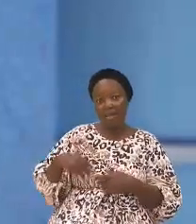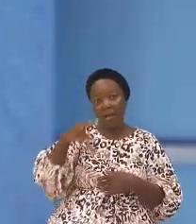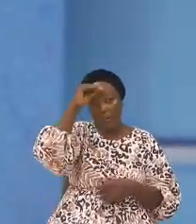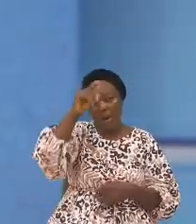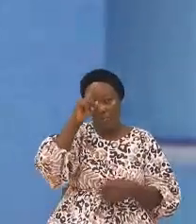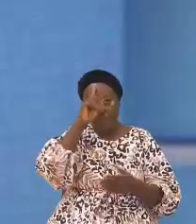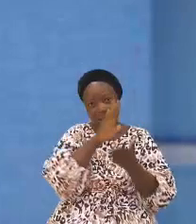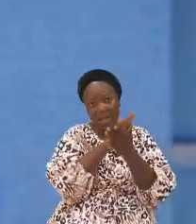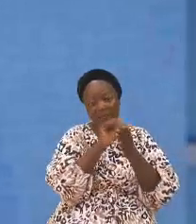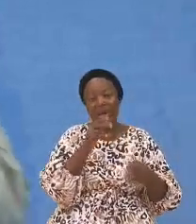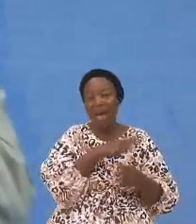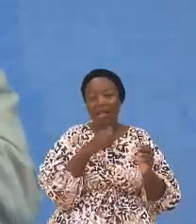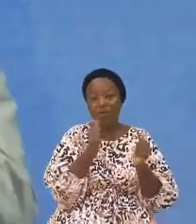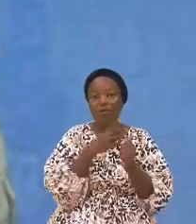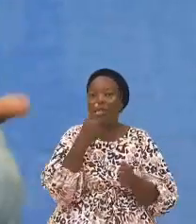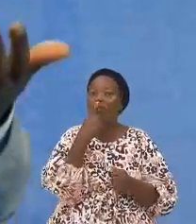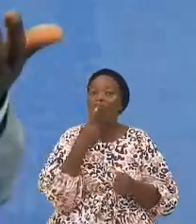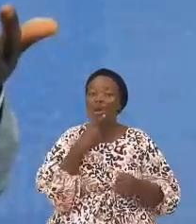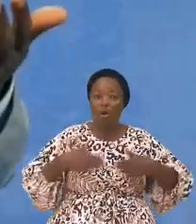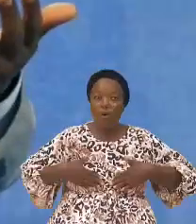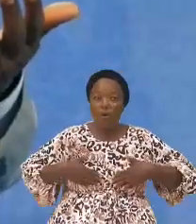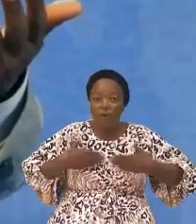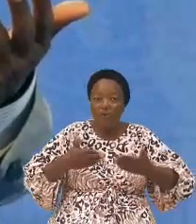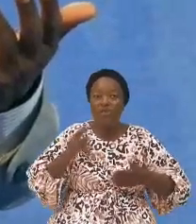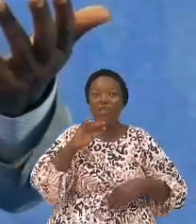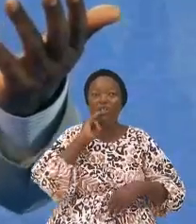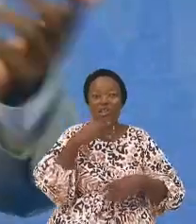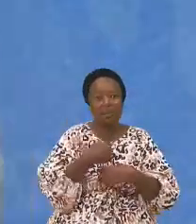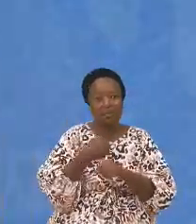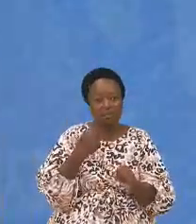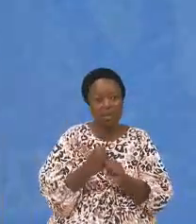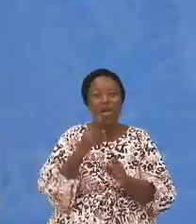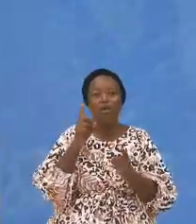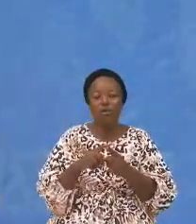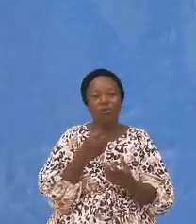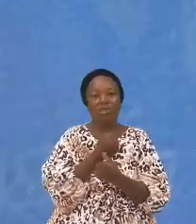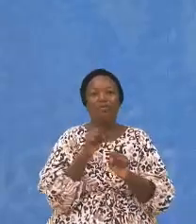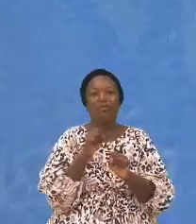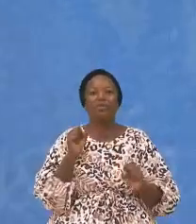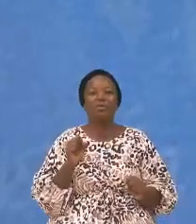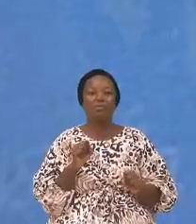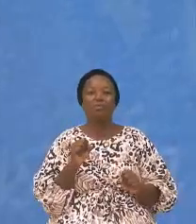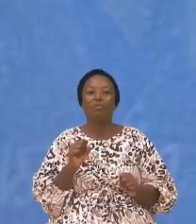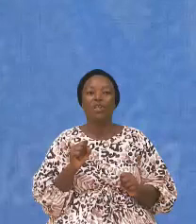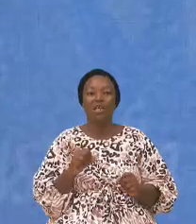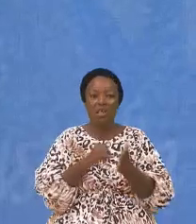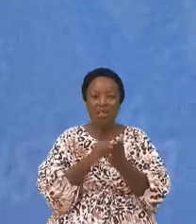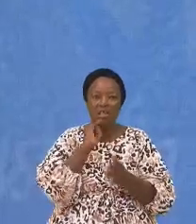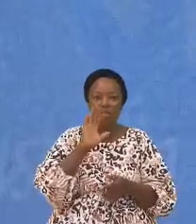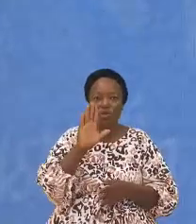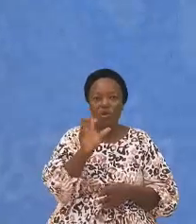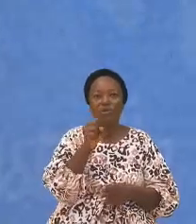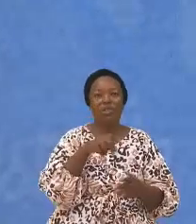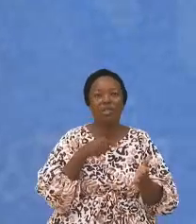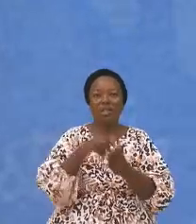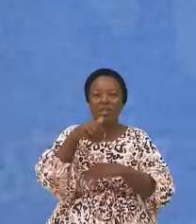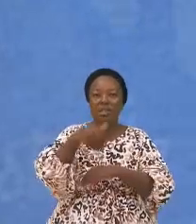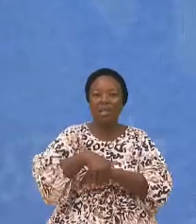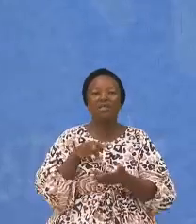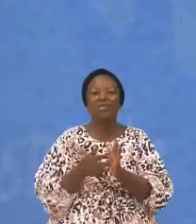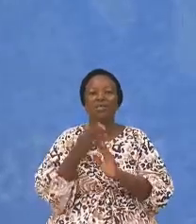For what the heart man believeth, and what the mouth confession is made